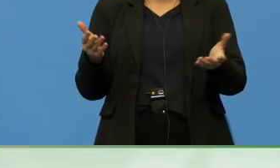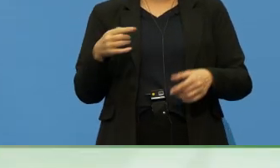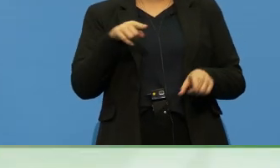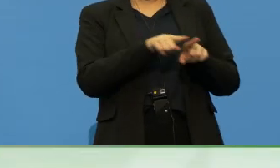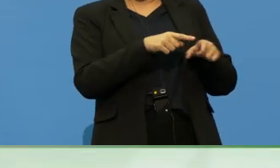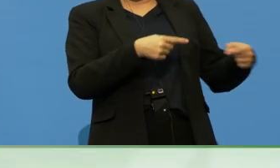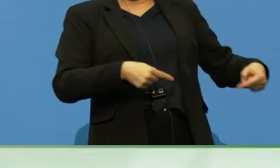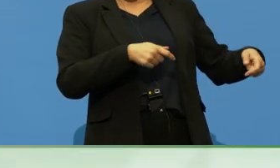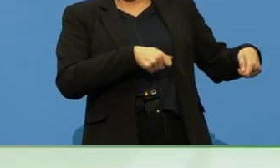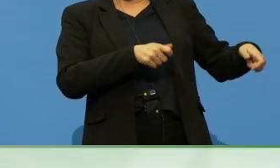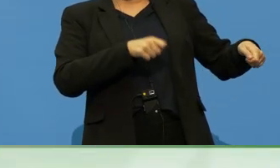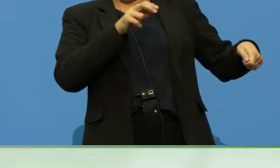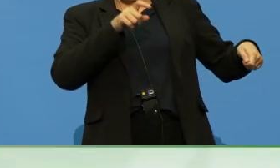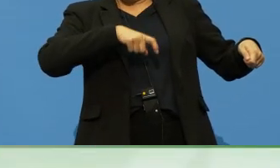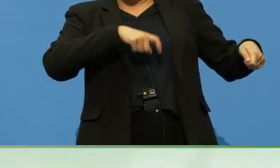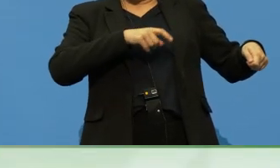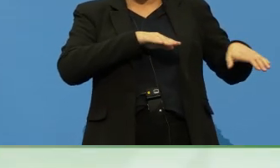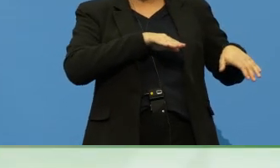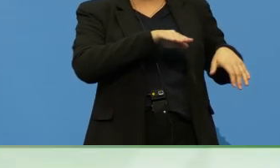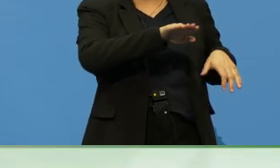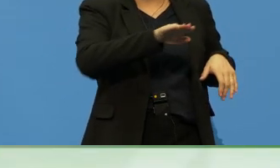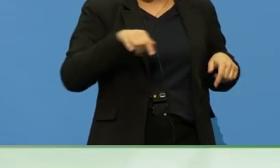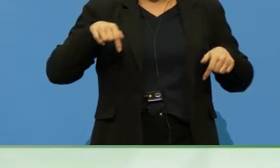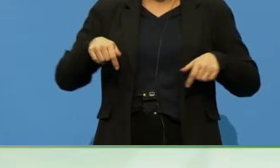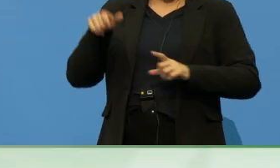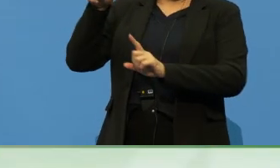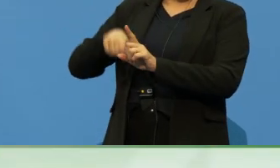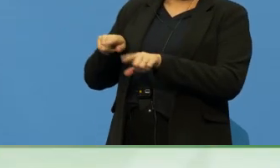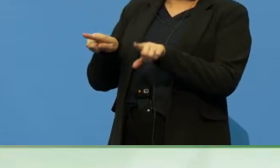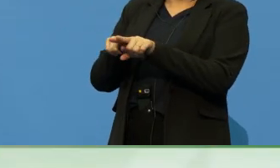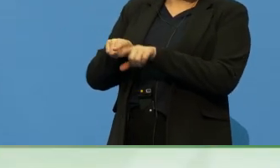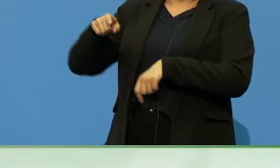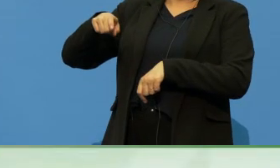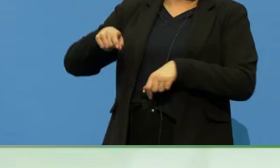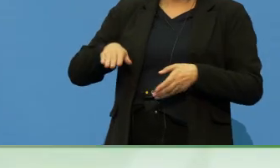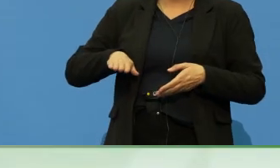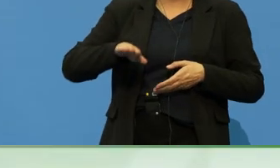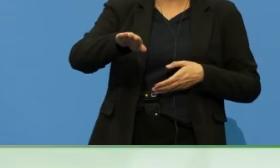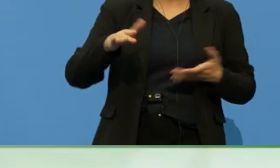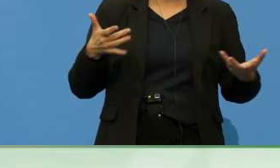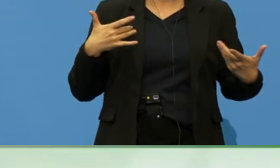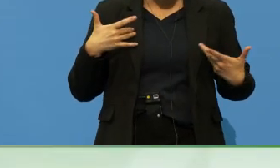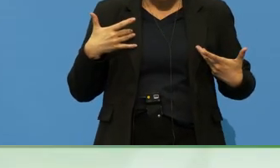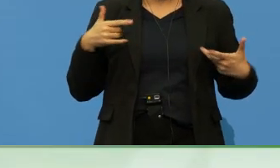international perspective, because when, for example, the business owner who opens